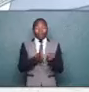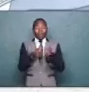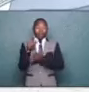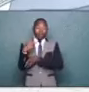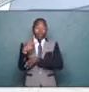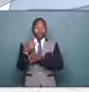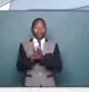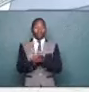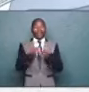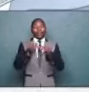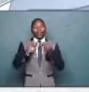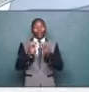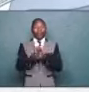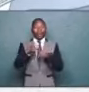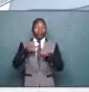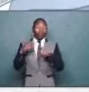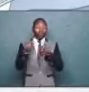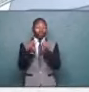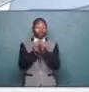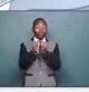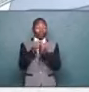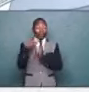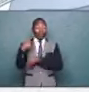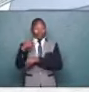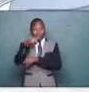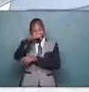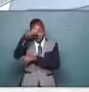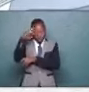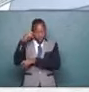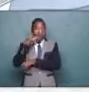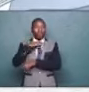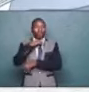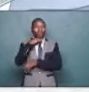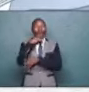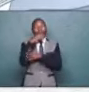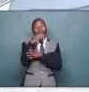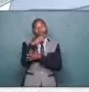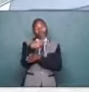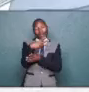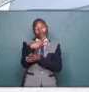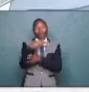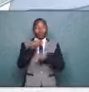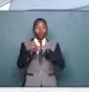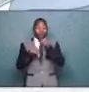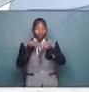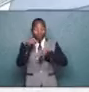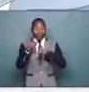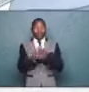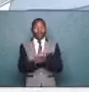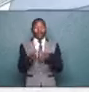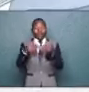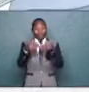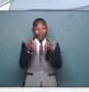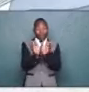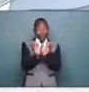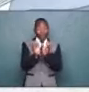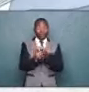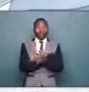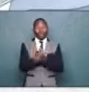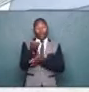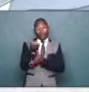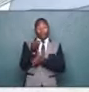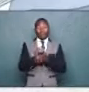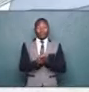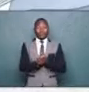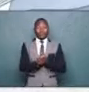Phase 1 will take place from 21st October to 3rd November 2024. The councils covered